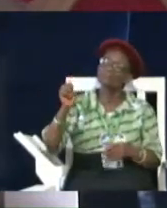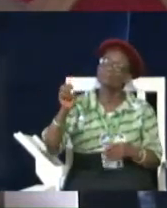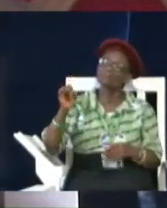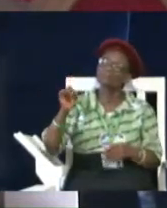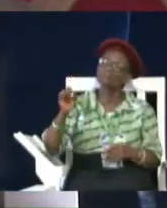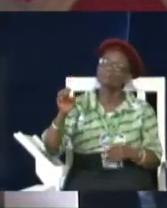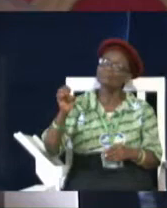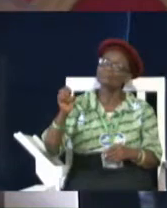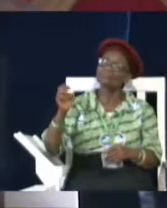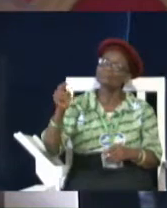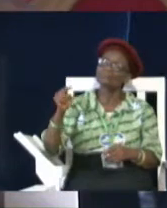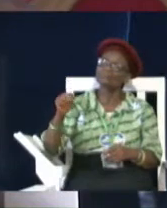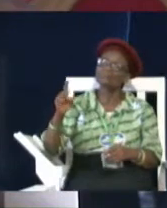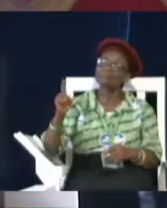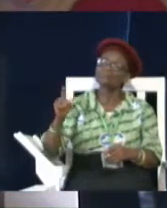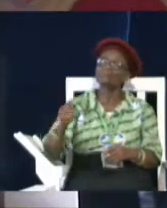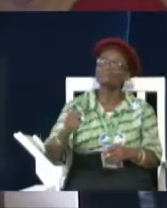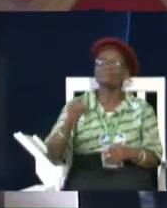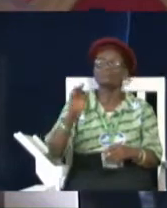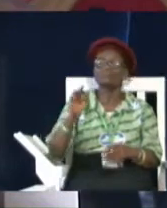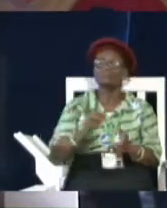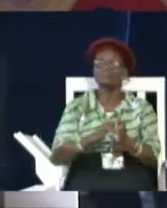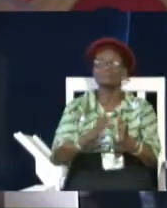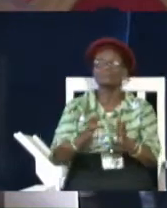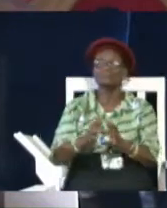The Bible tells us about how